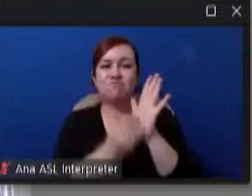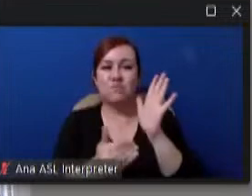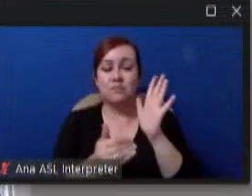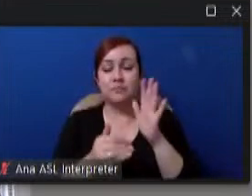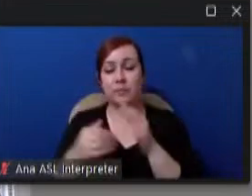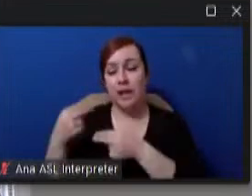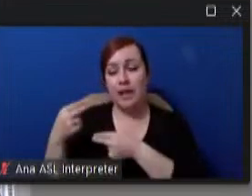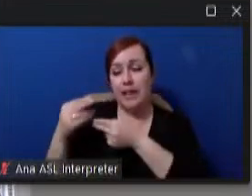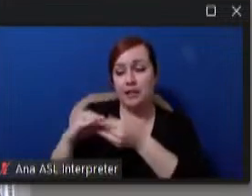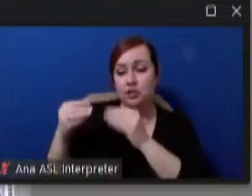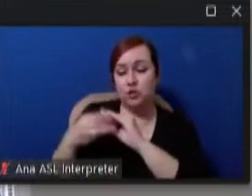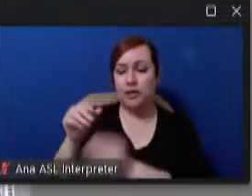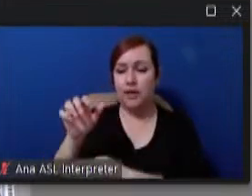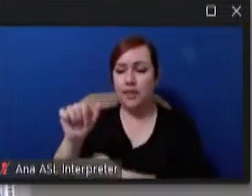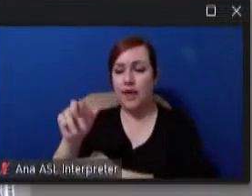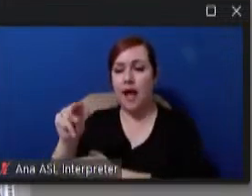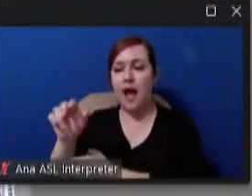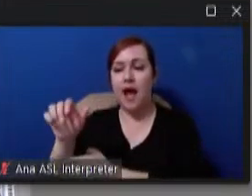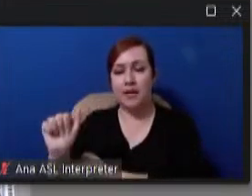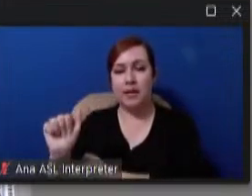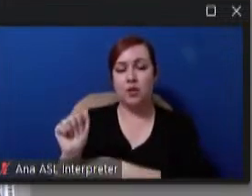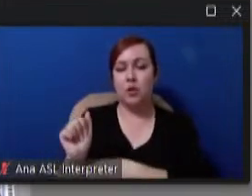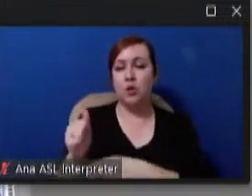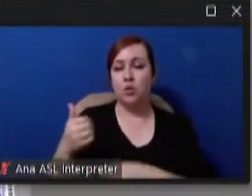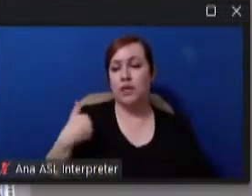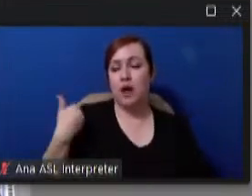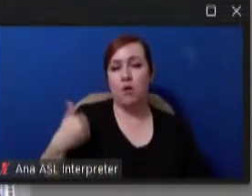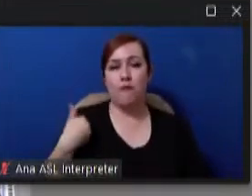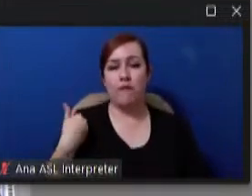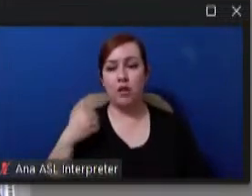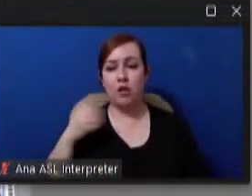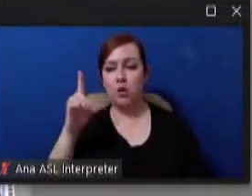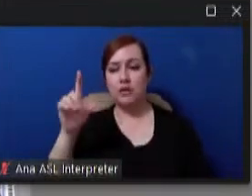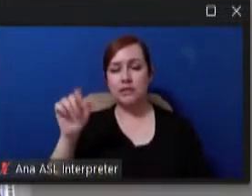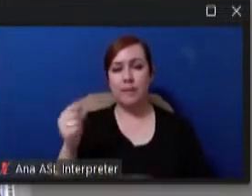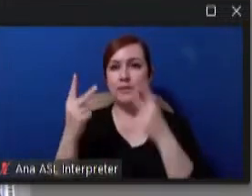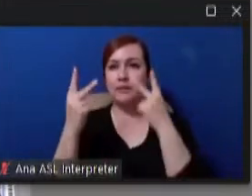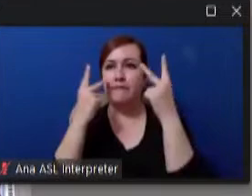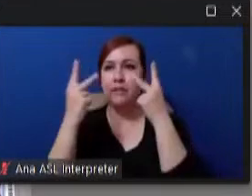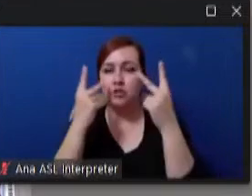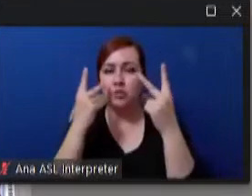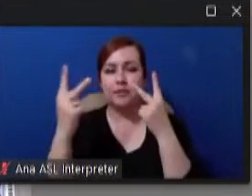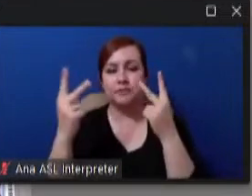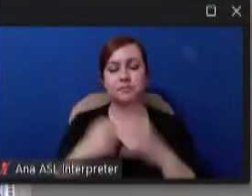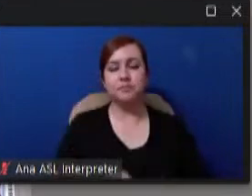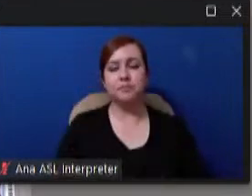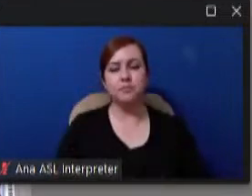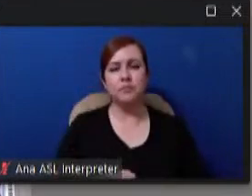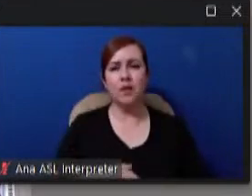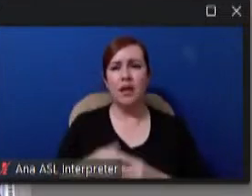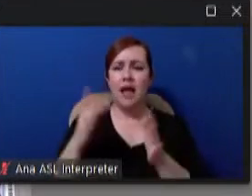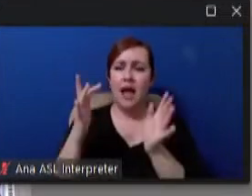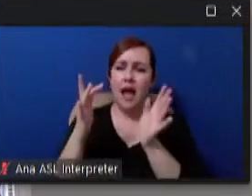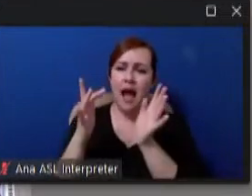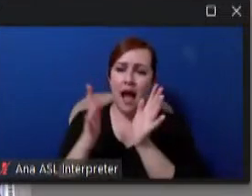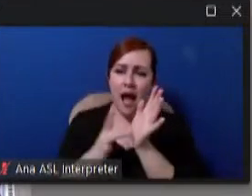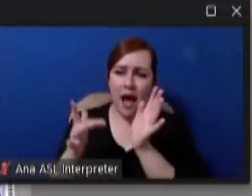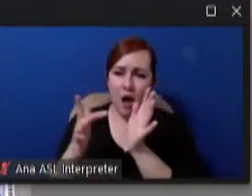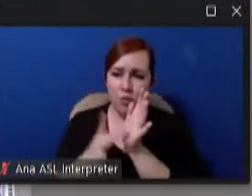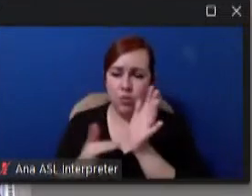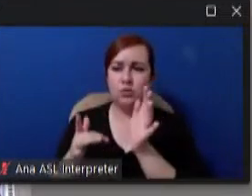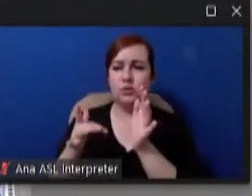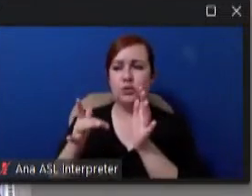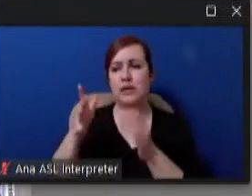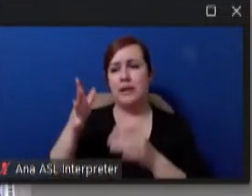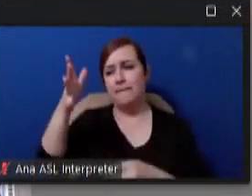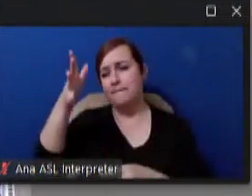horrors. We have the case of Anna, a young girl with a visual impairment who is facing